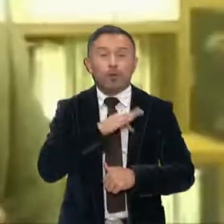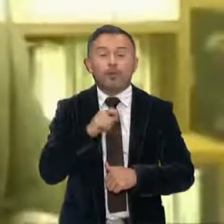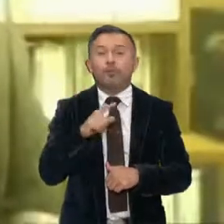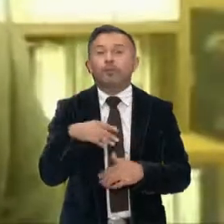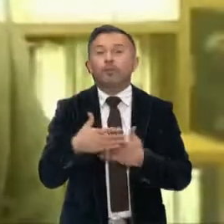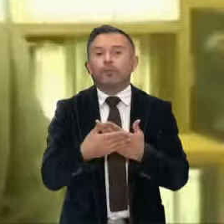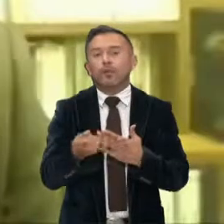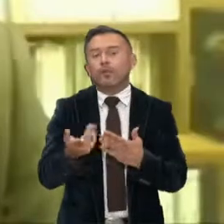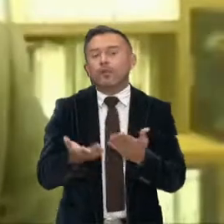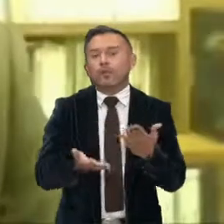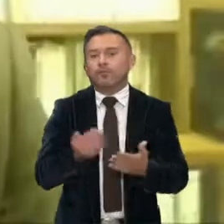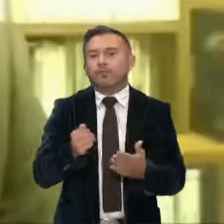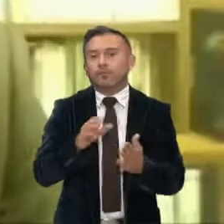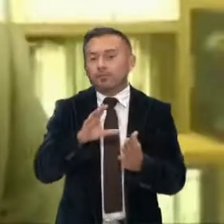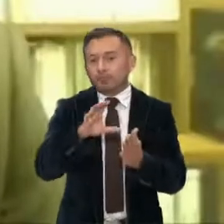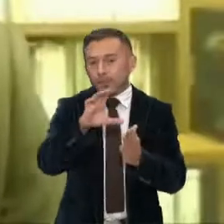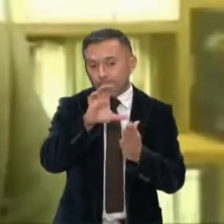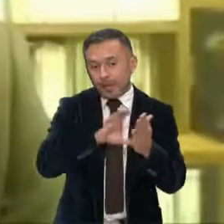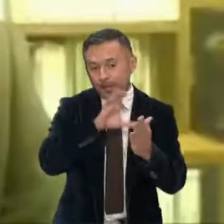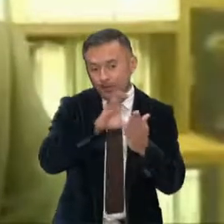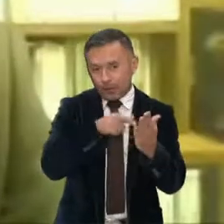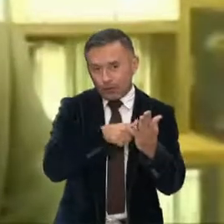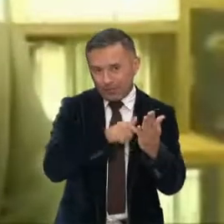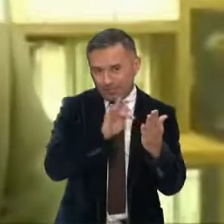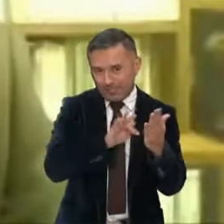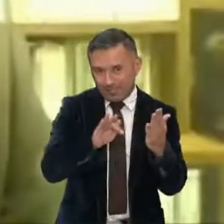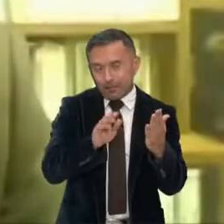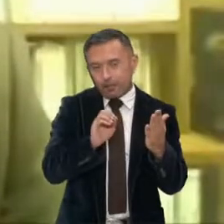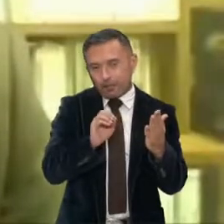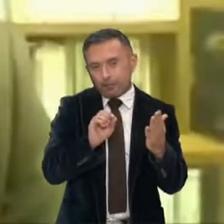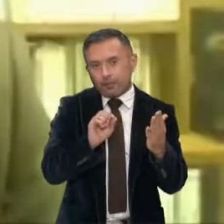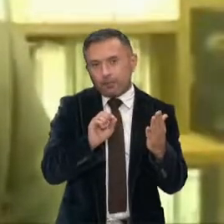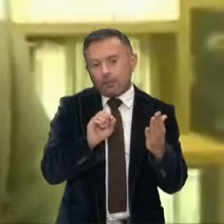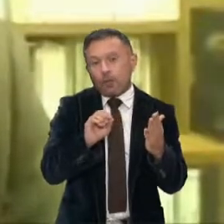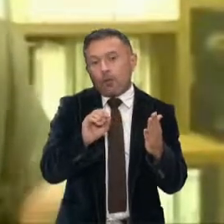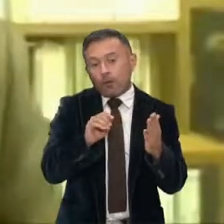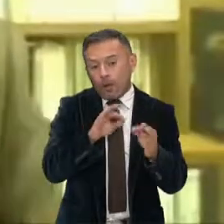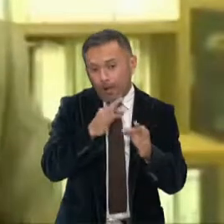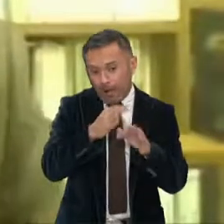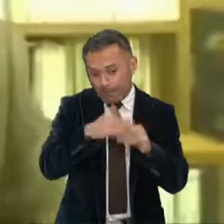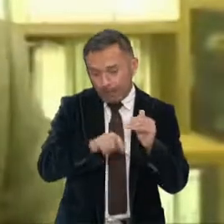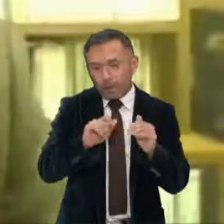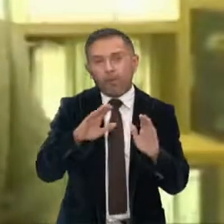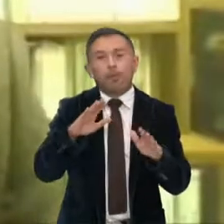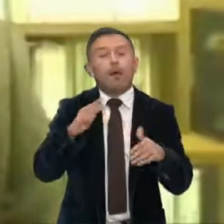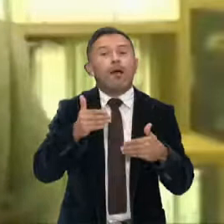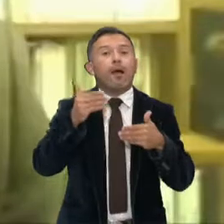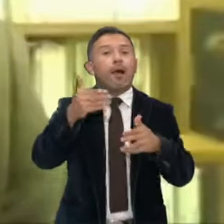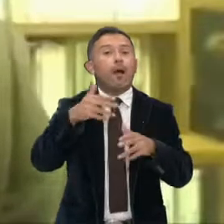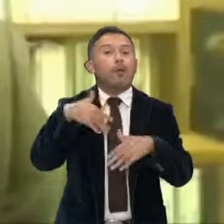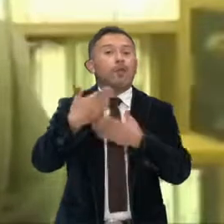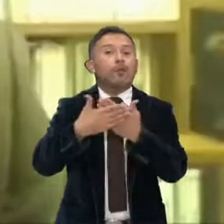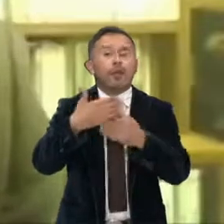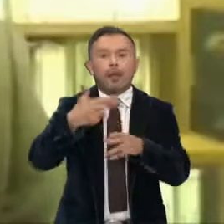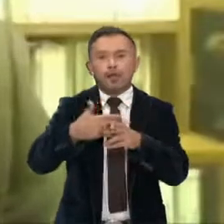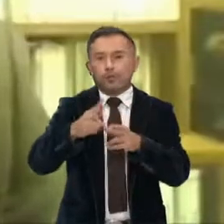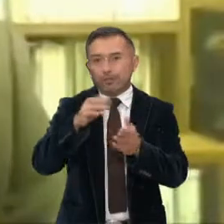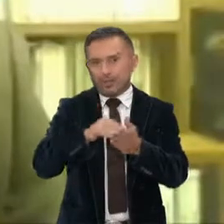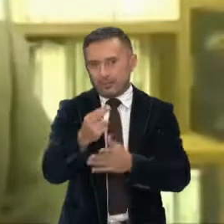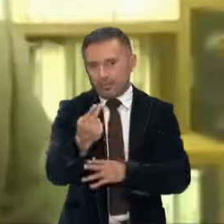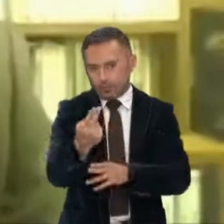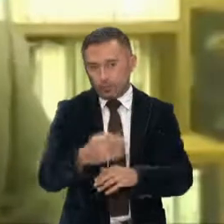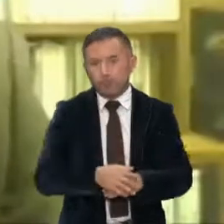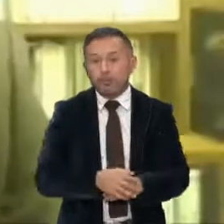have the next elections are going to be according to the schedule for 2025. So with this, I